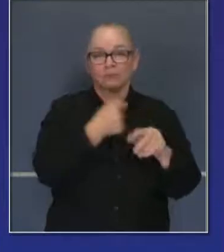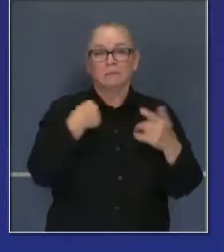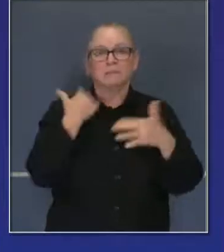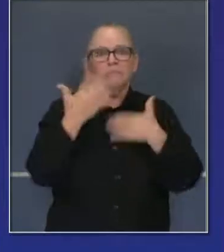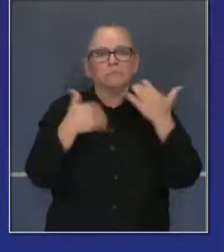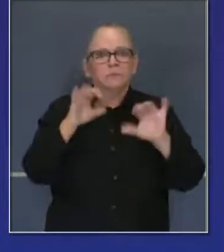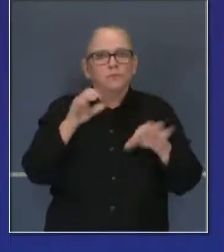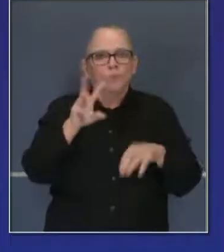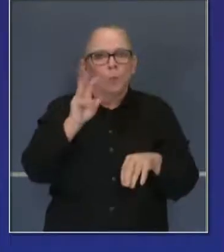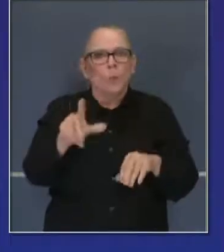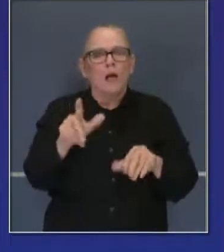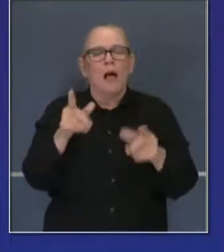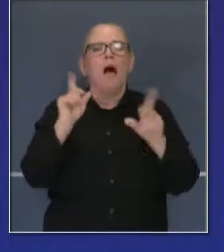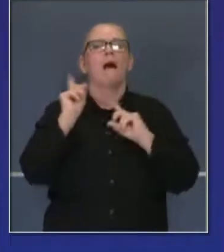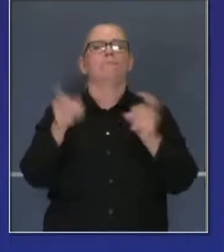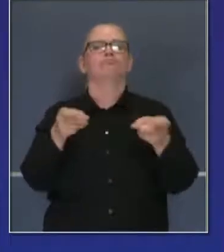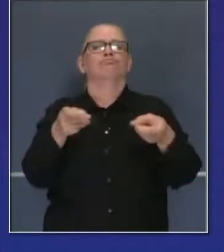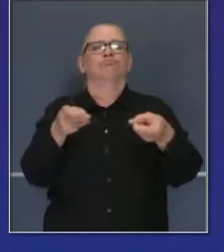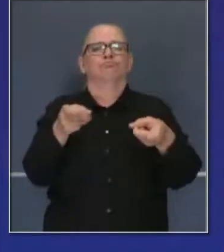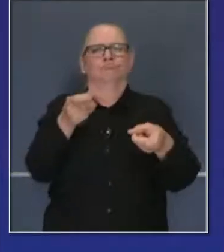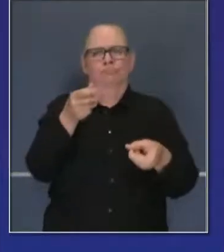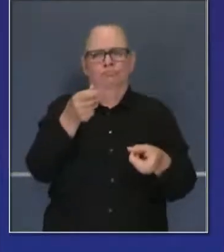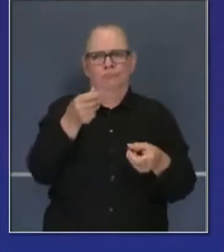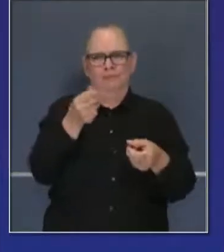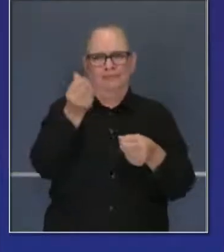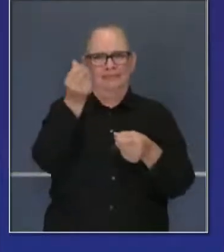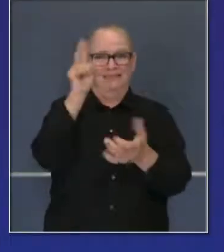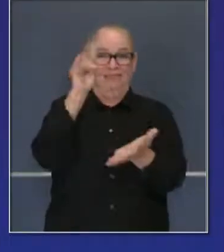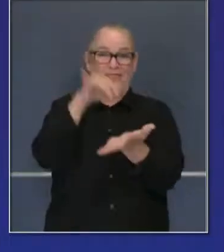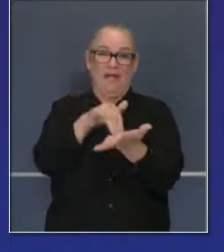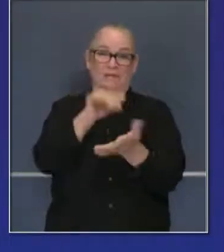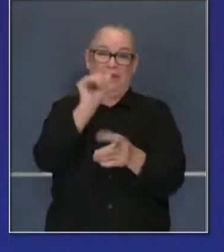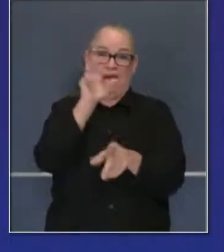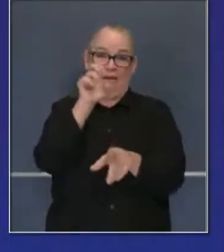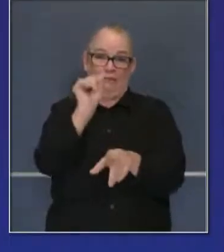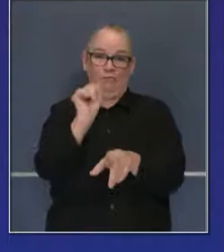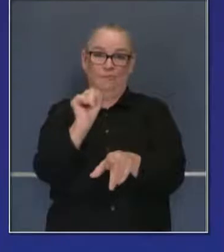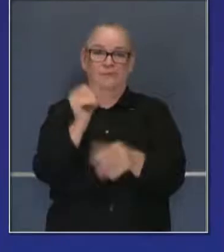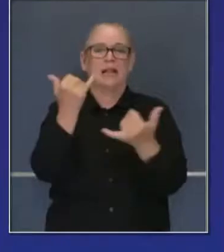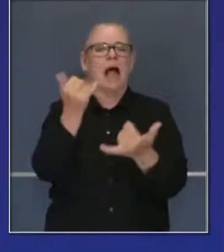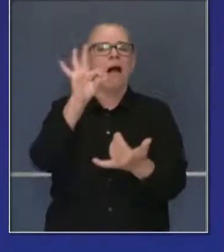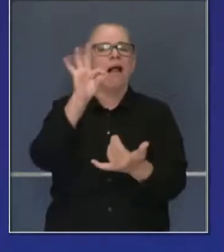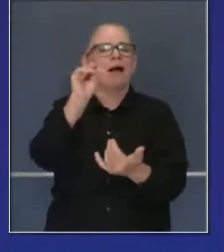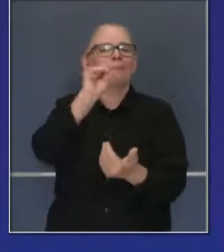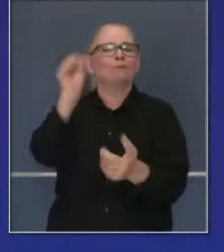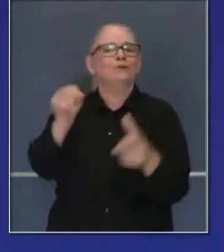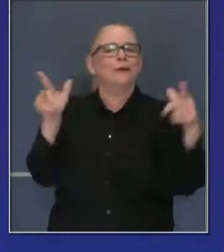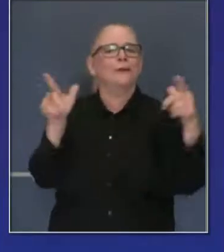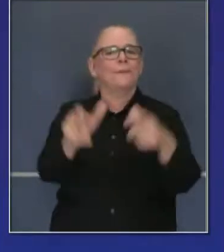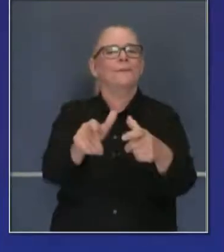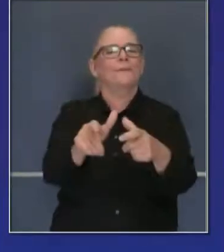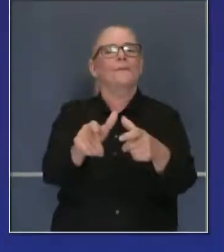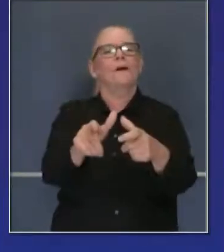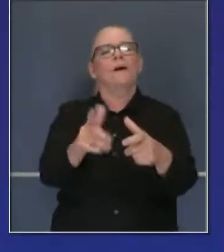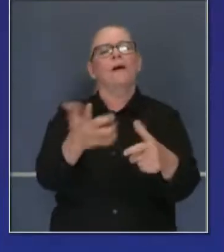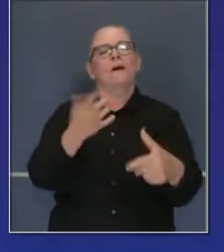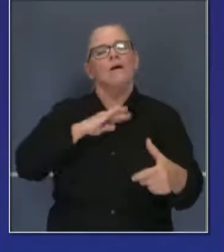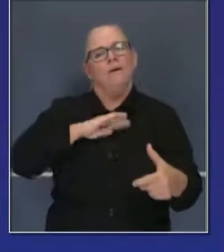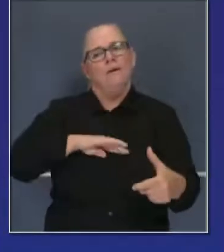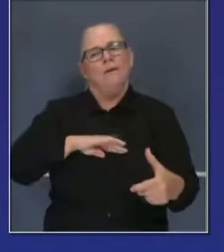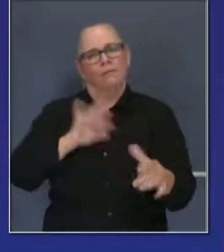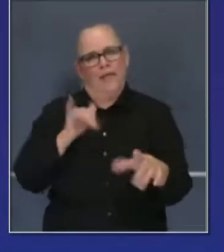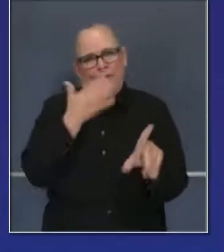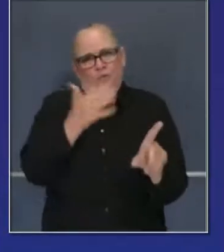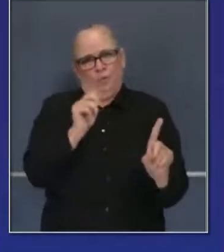maintaining the acreage at 17,000 today, 90% containment versus 3. It's